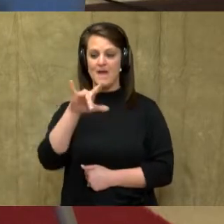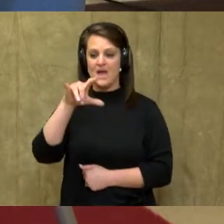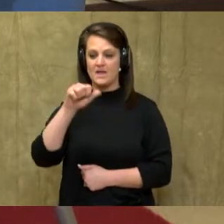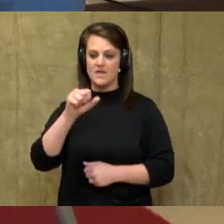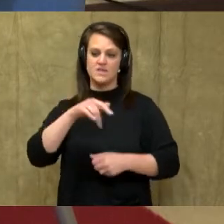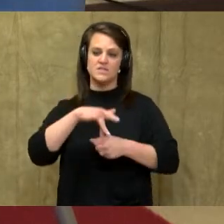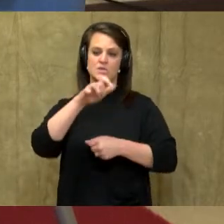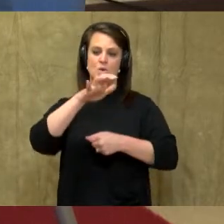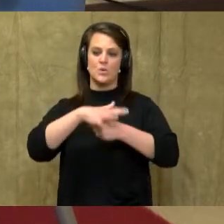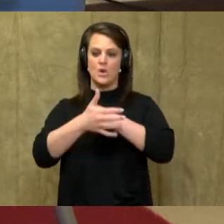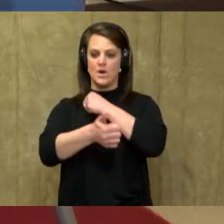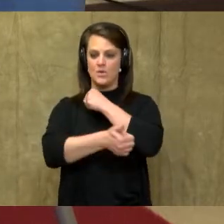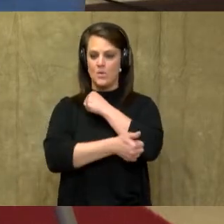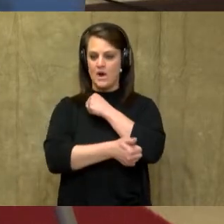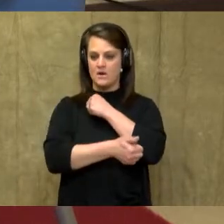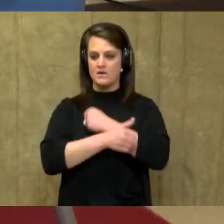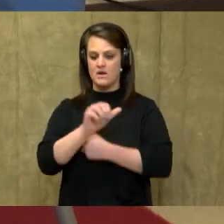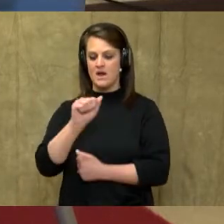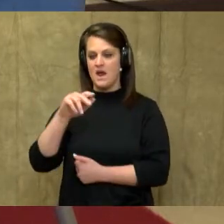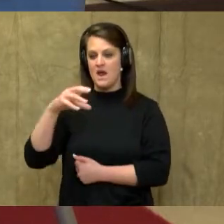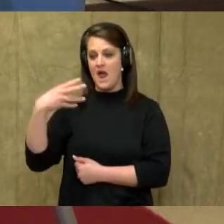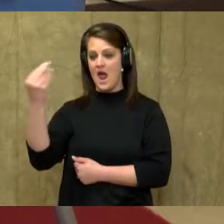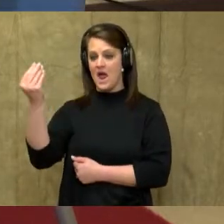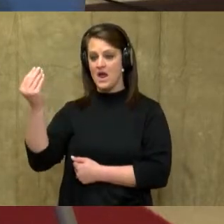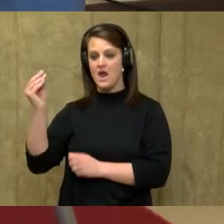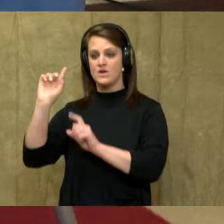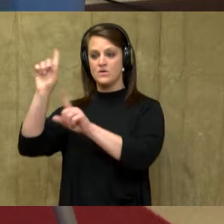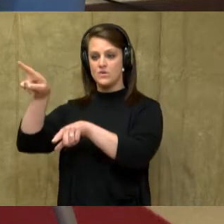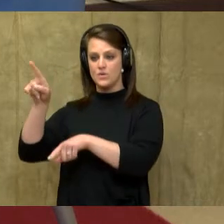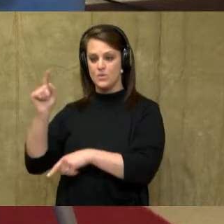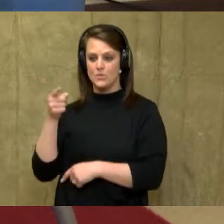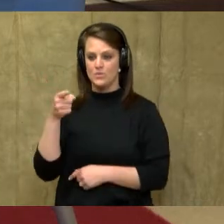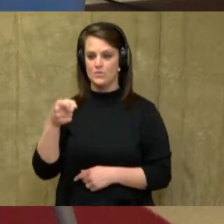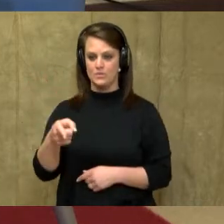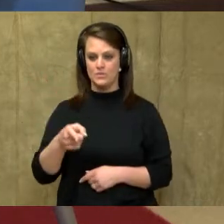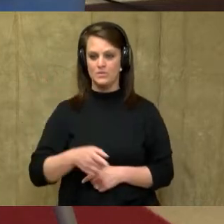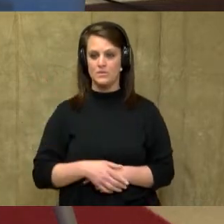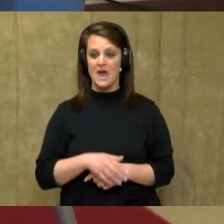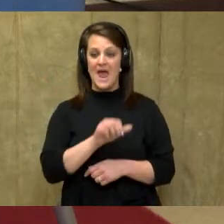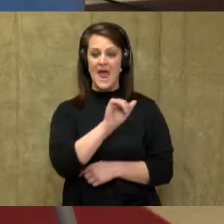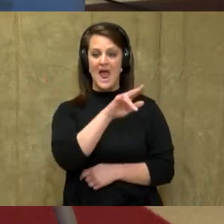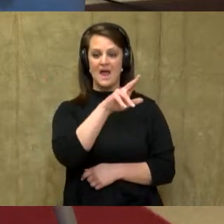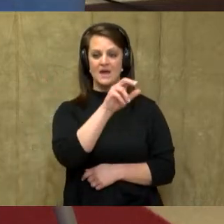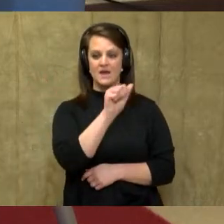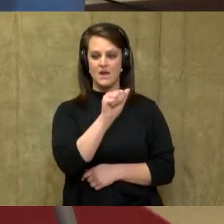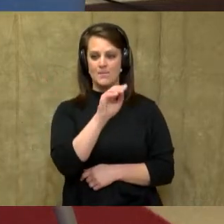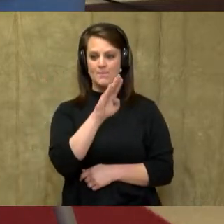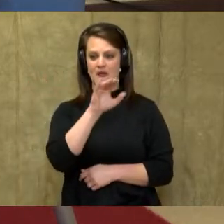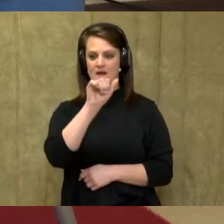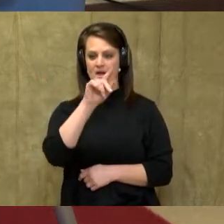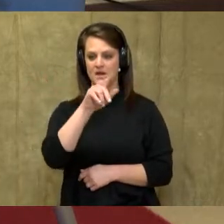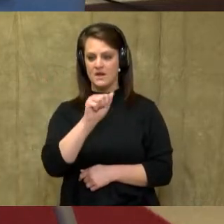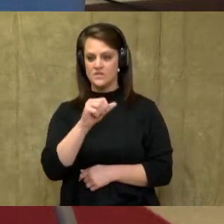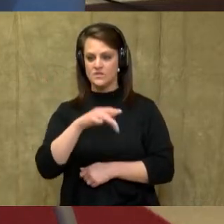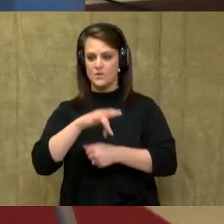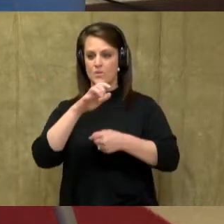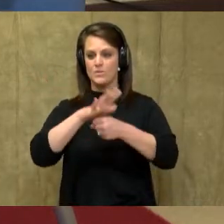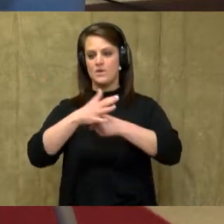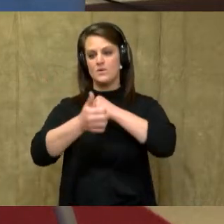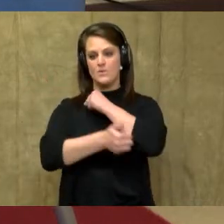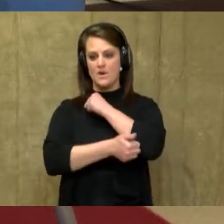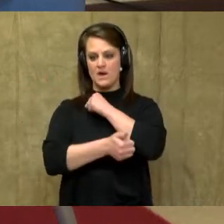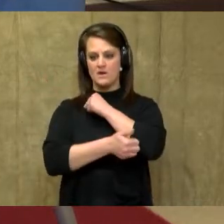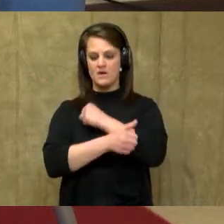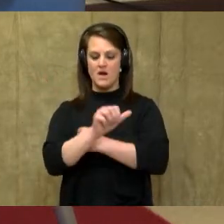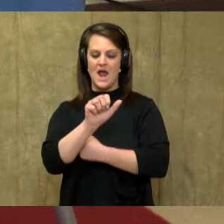Acca-Bacca, soda cracker. Out goes you. One more time. Acca-Bacca,